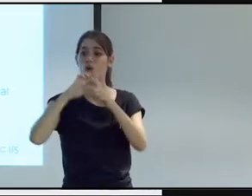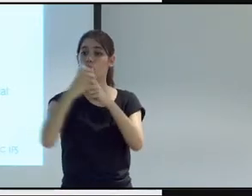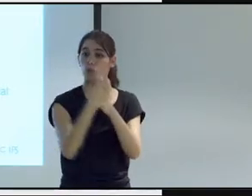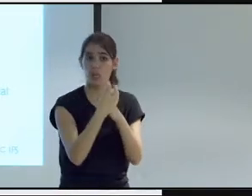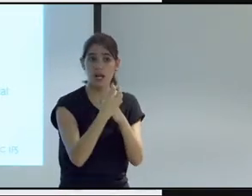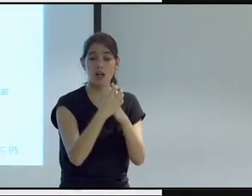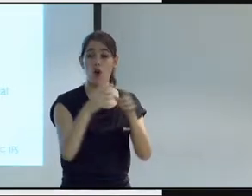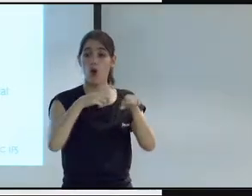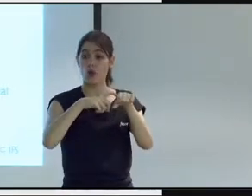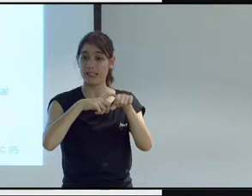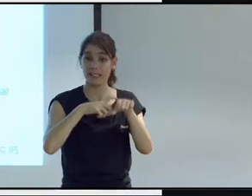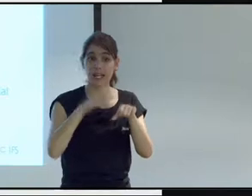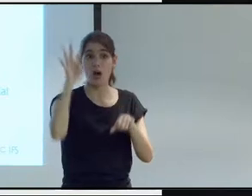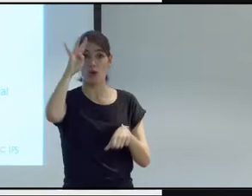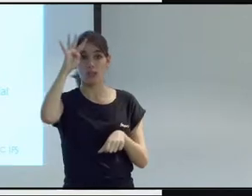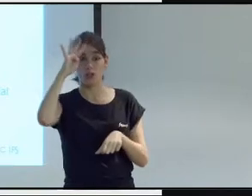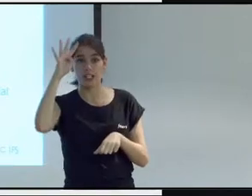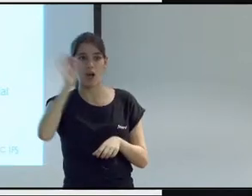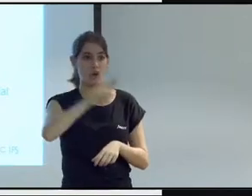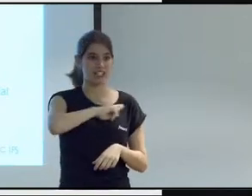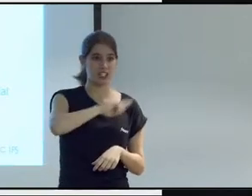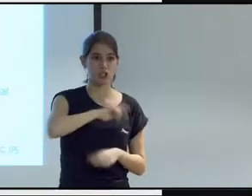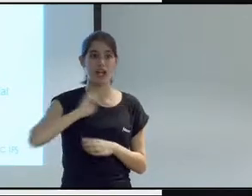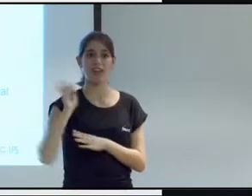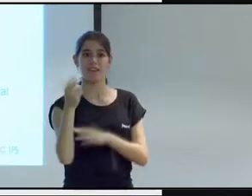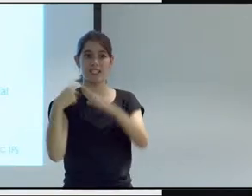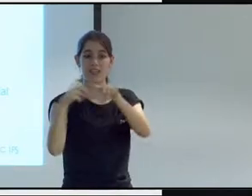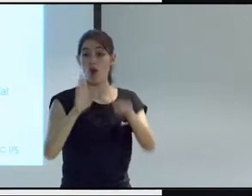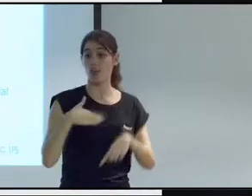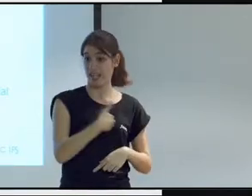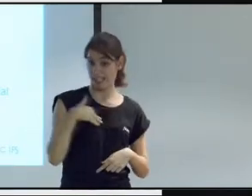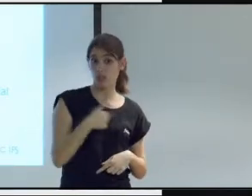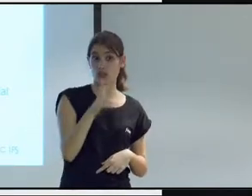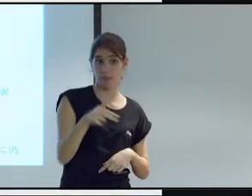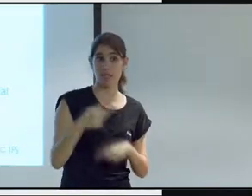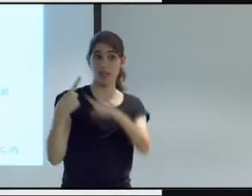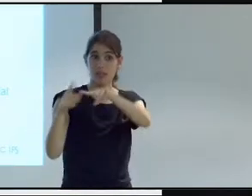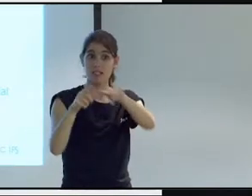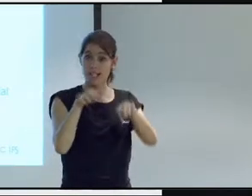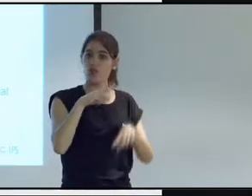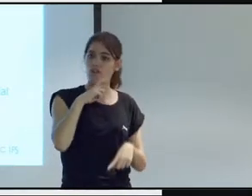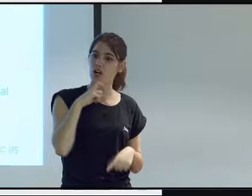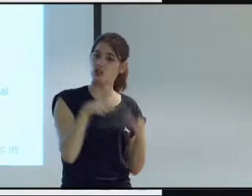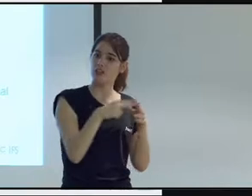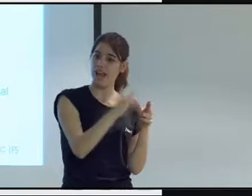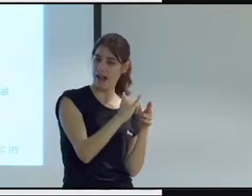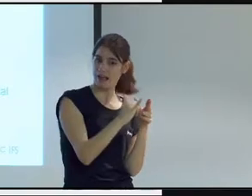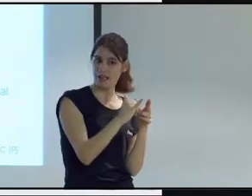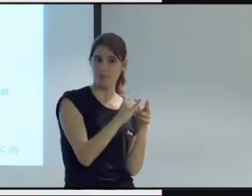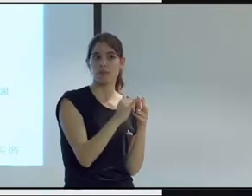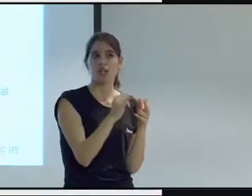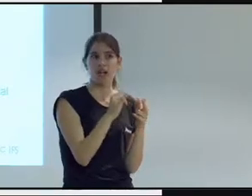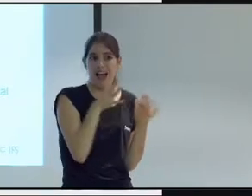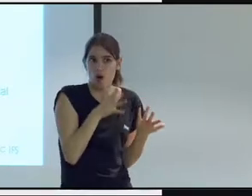cultural, ethnic, ideological, religious, gender diversities, they are